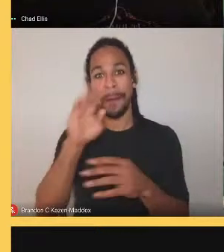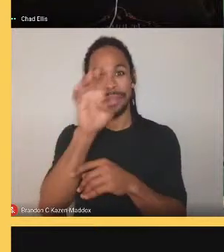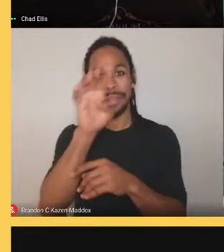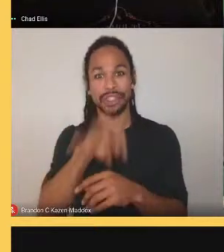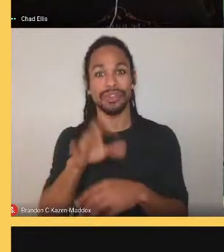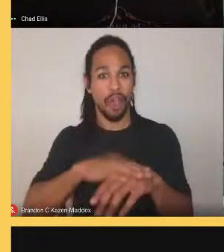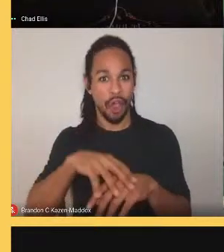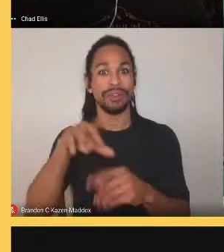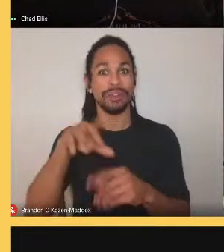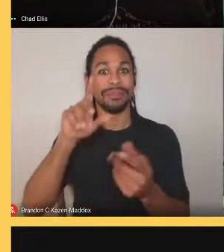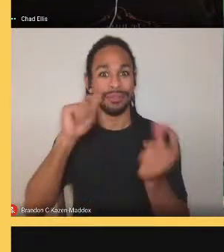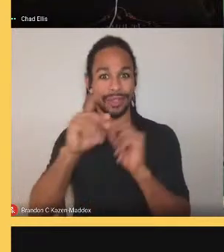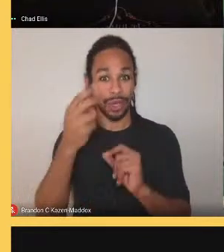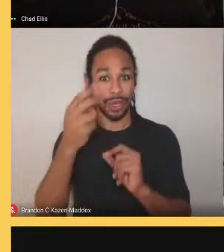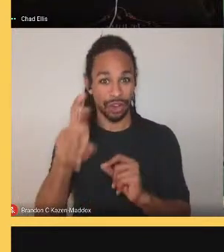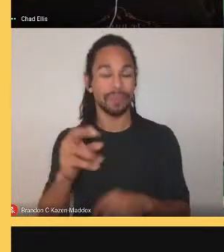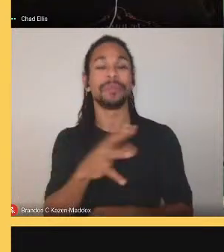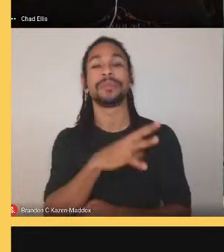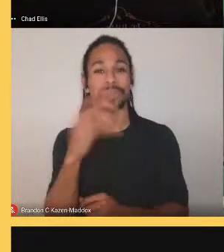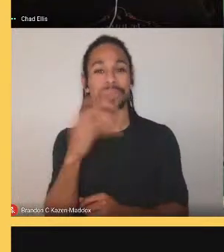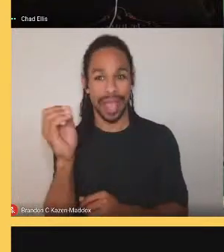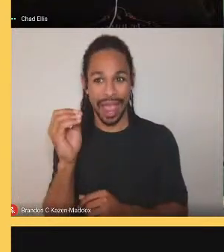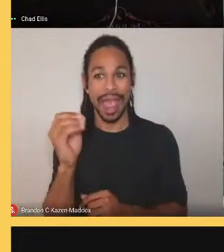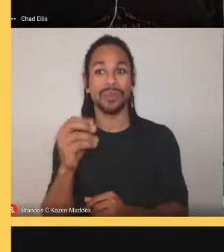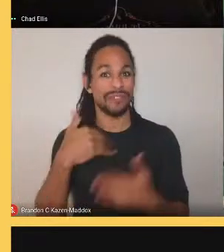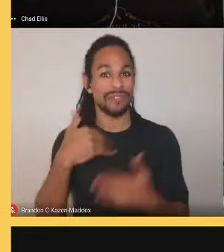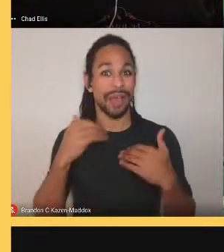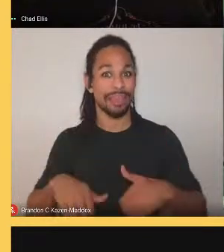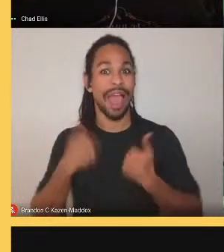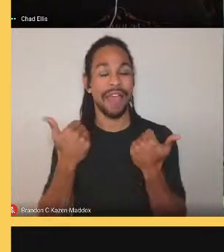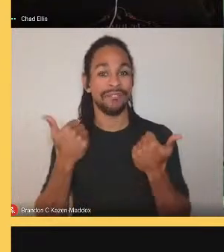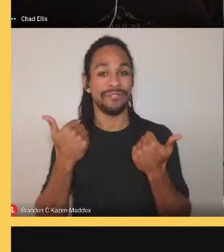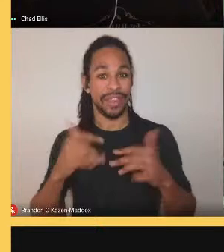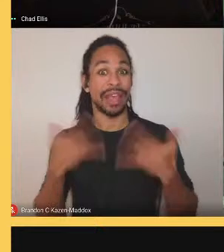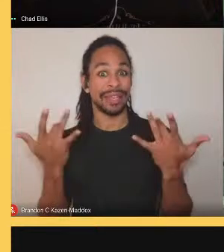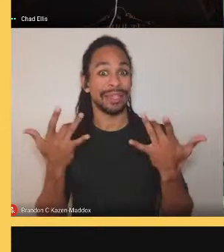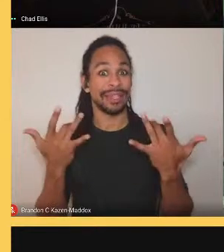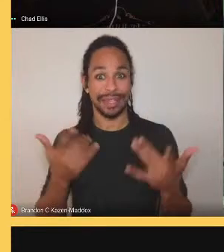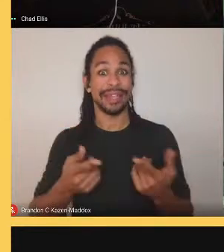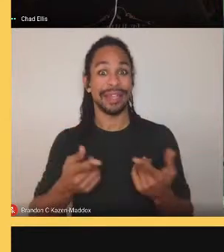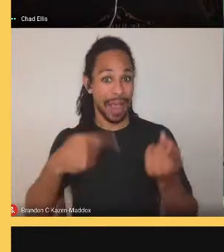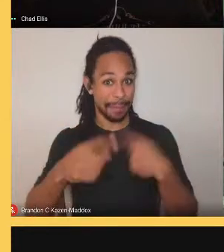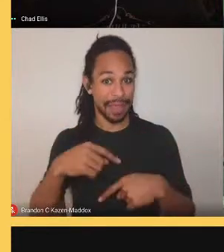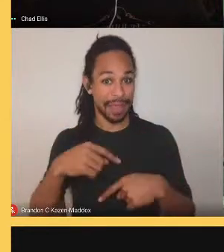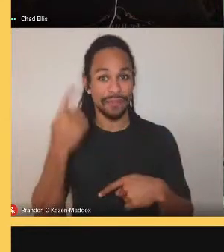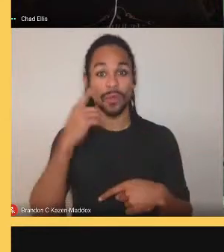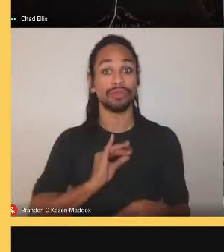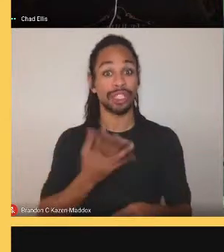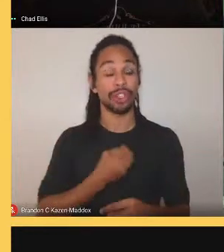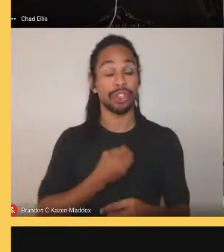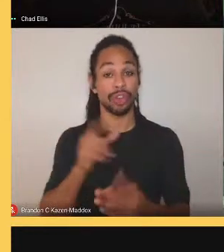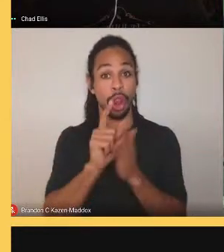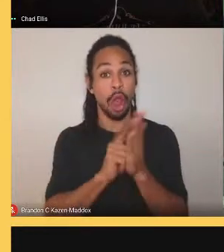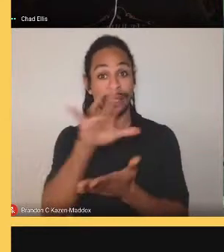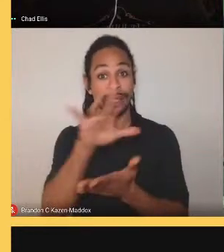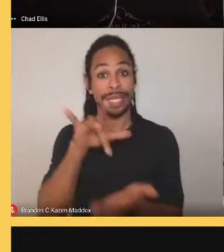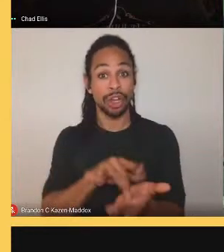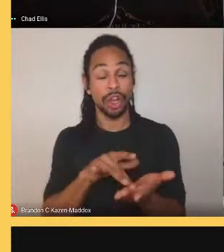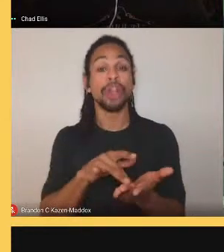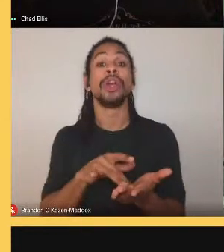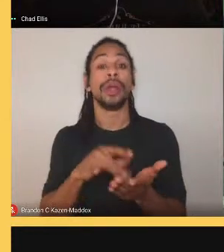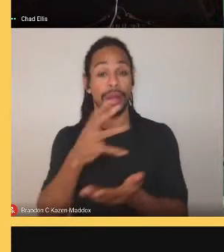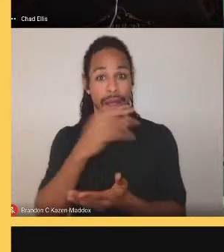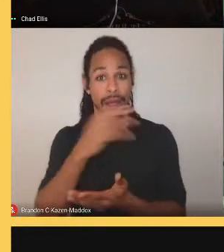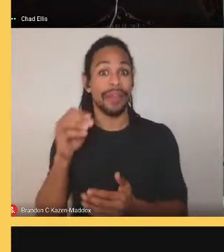a live event coming up for charity for the Transgender Law Center. And that is going to be November 13th and